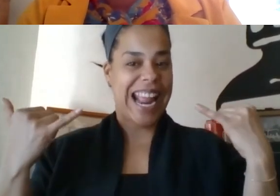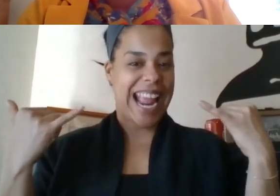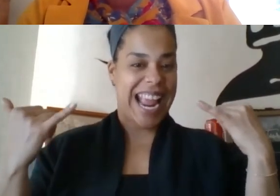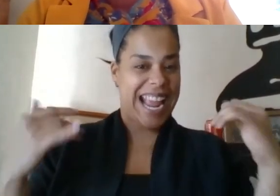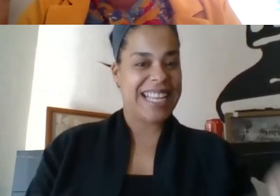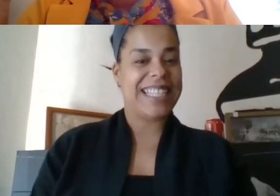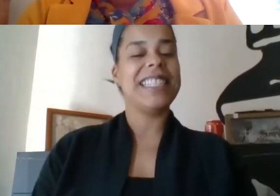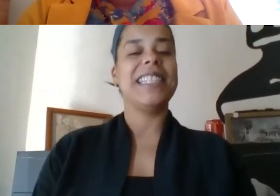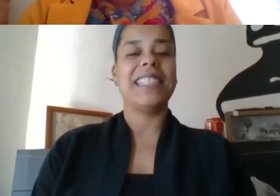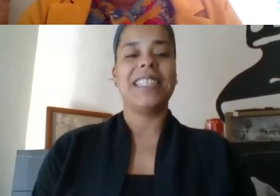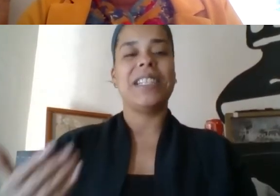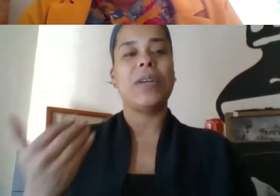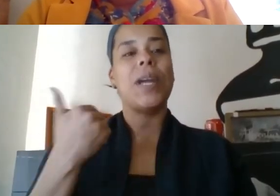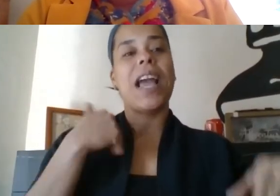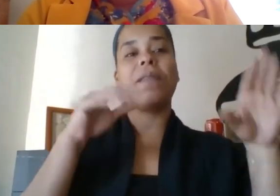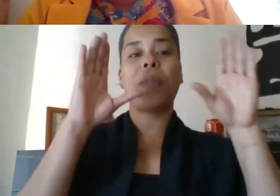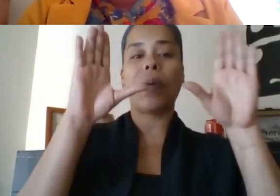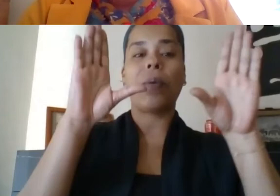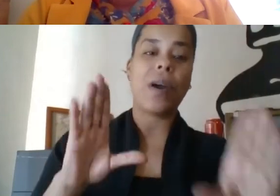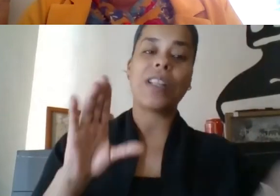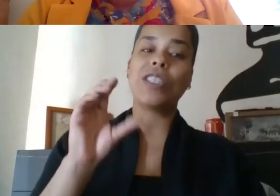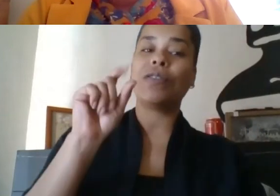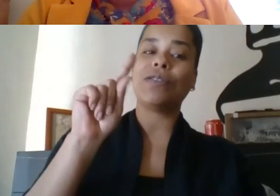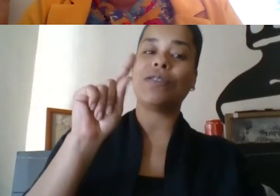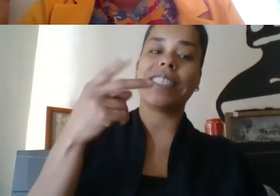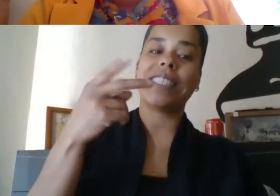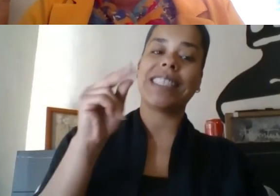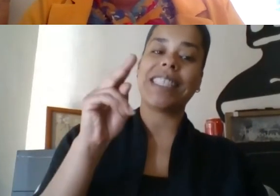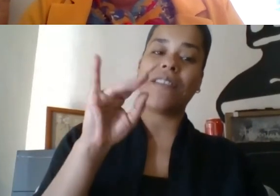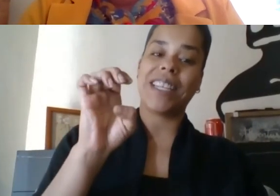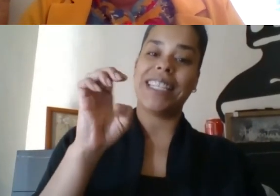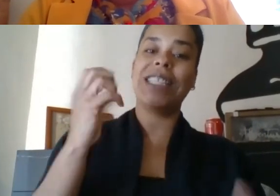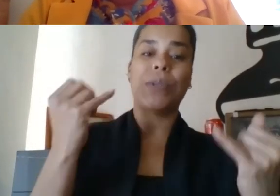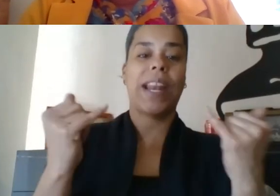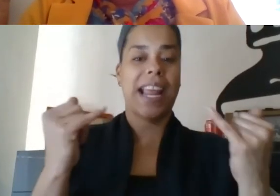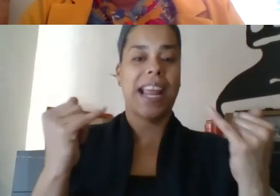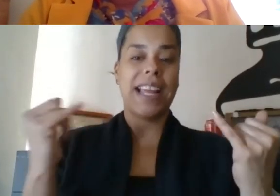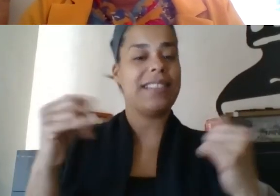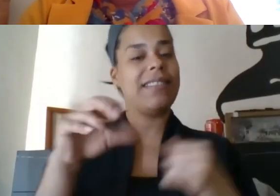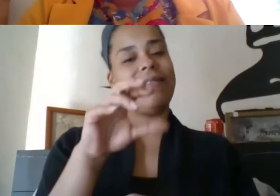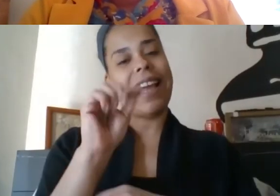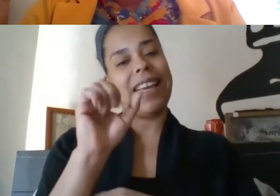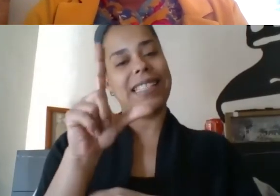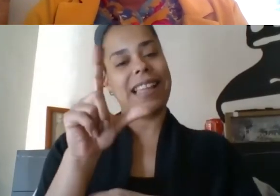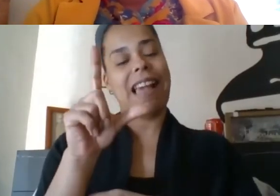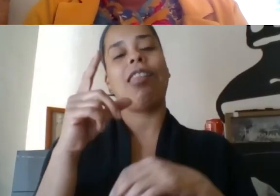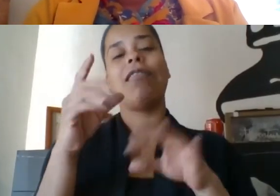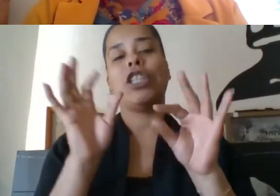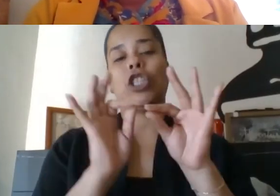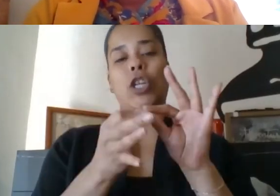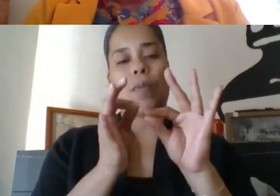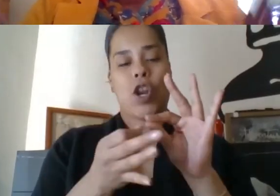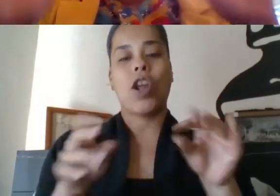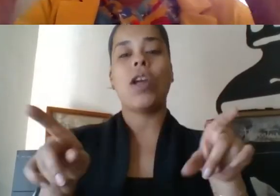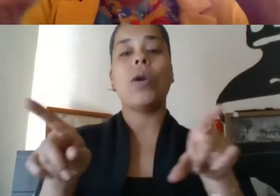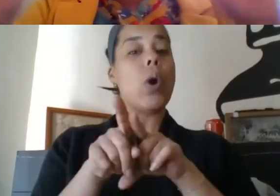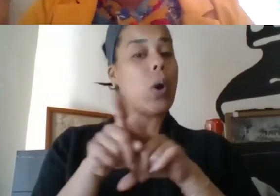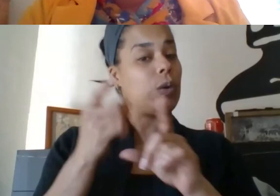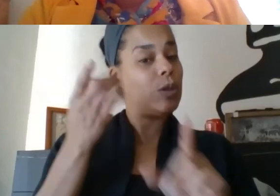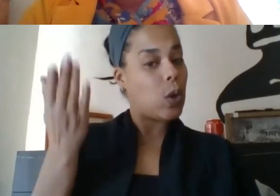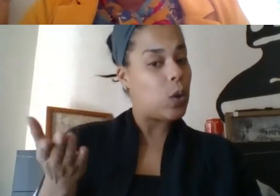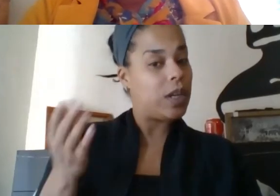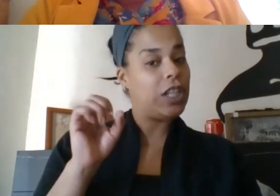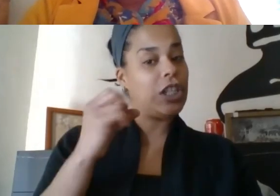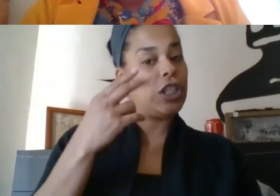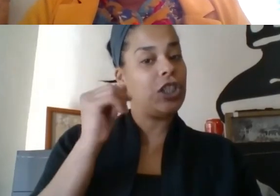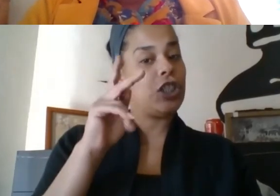And we got the wonderful Stephanie here with us today, our ASL interpreter. And we also have Shakia Britton, who is also